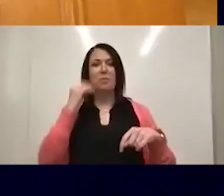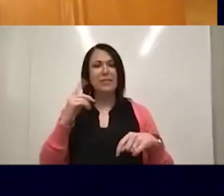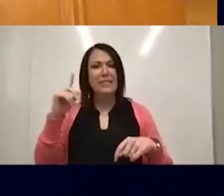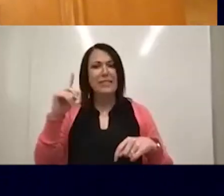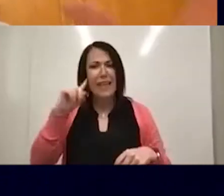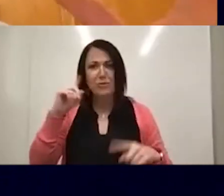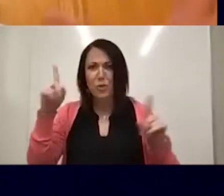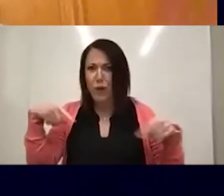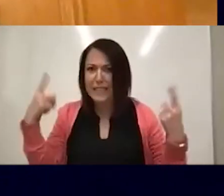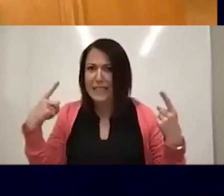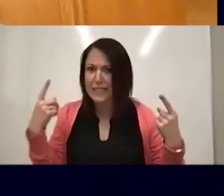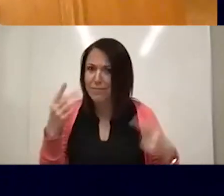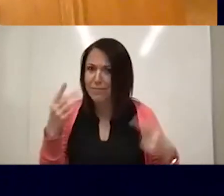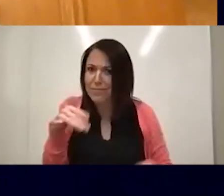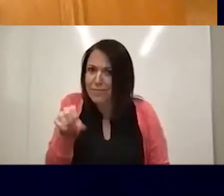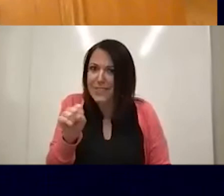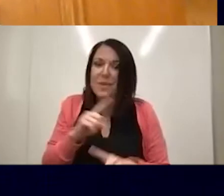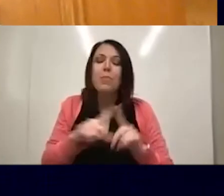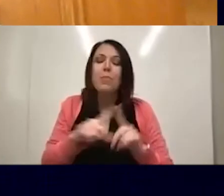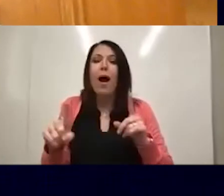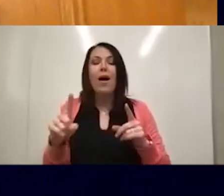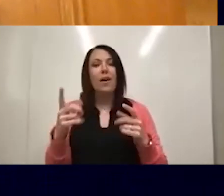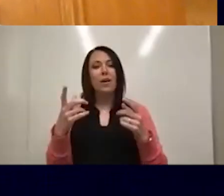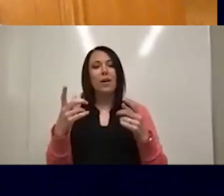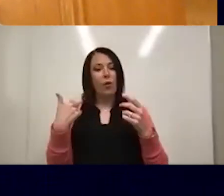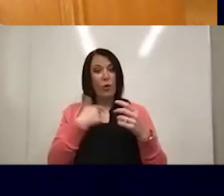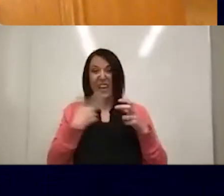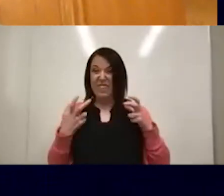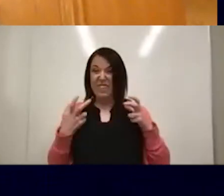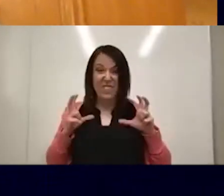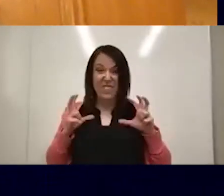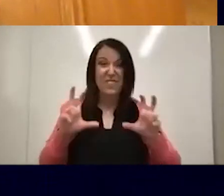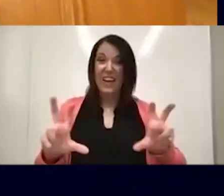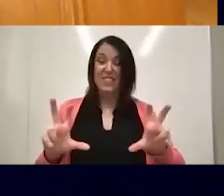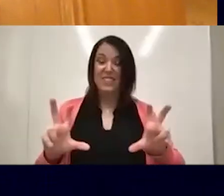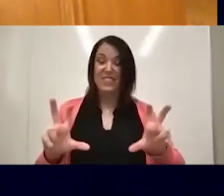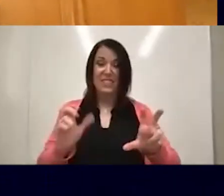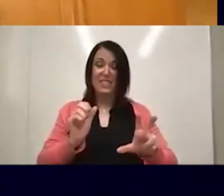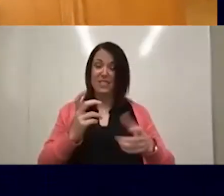we really invest ourselves, as we bring in good